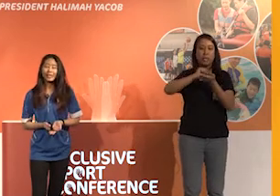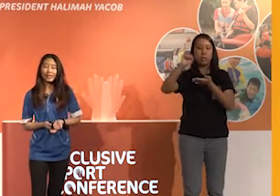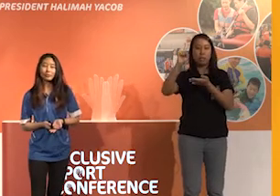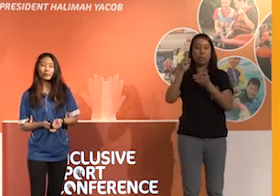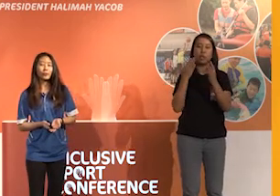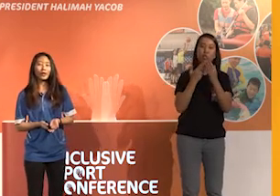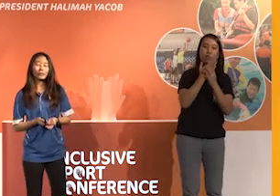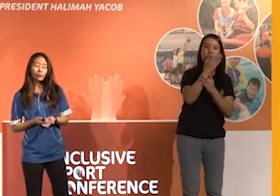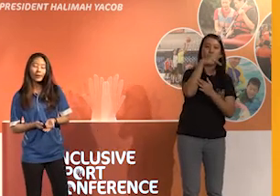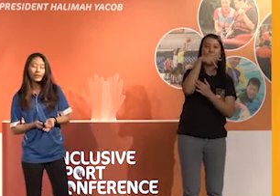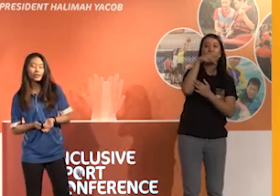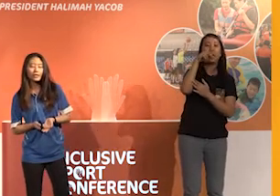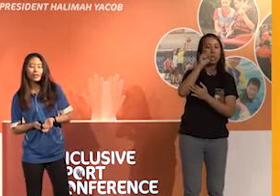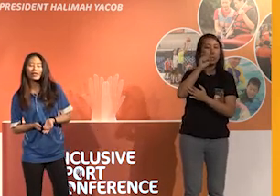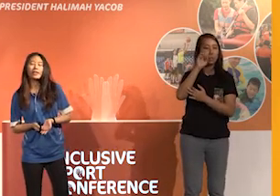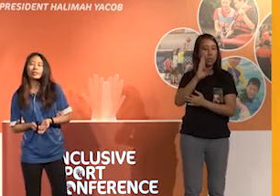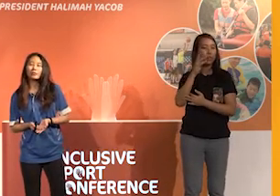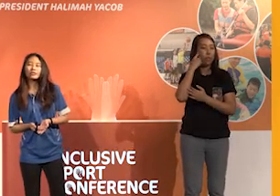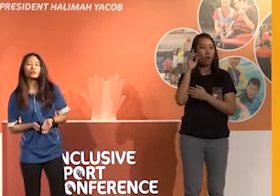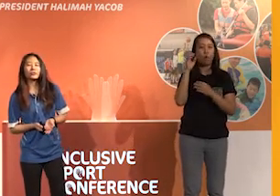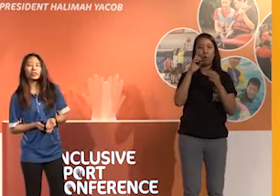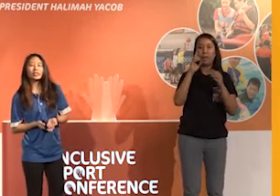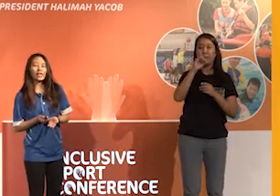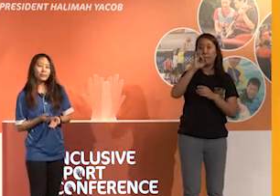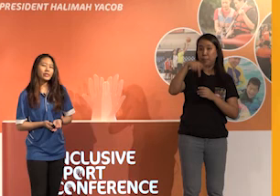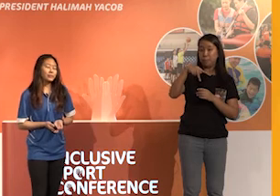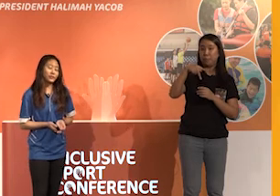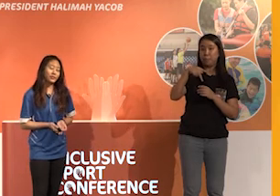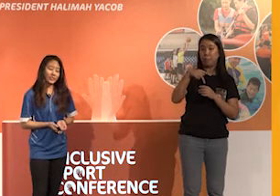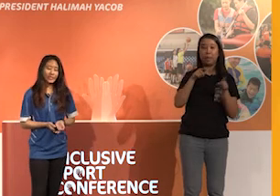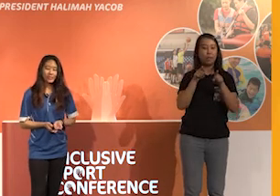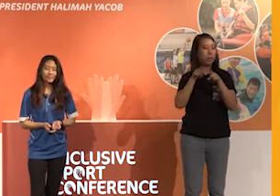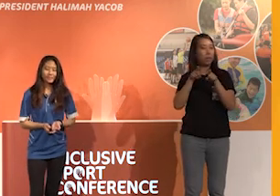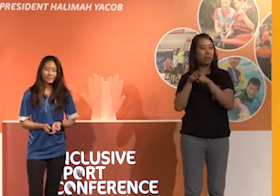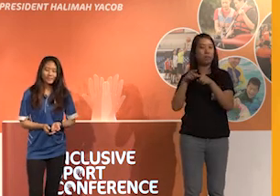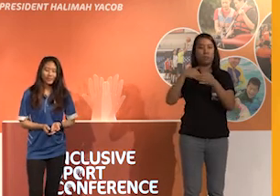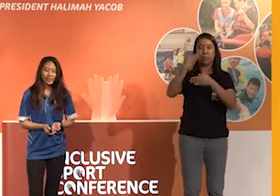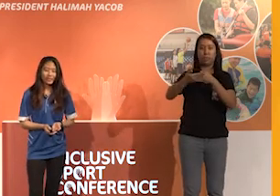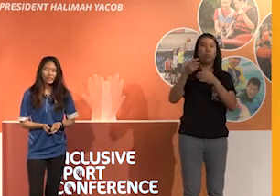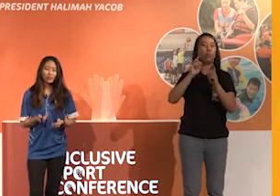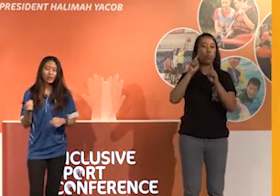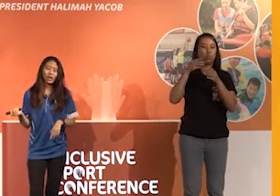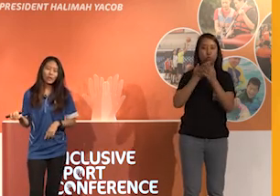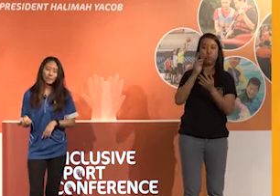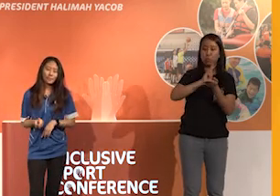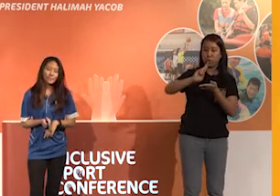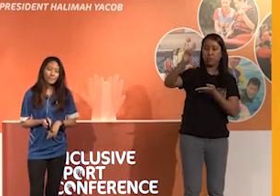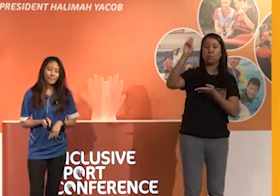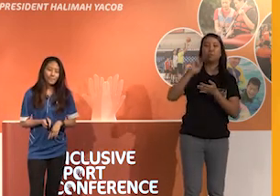PSB Academy for my diploma and went through Edinburgh Napier University. So